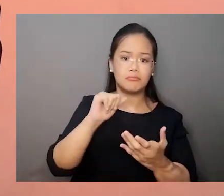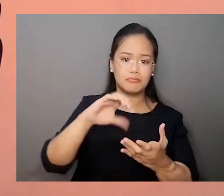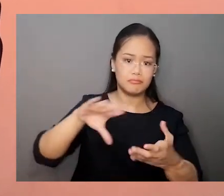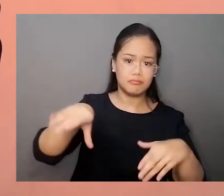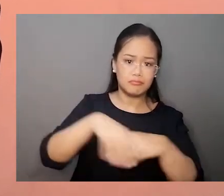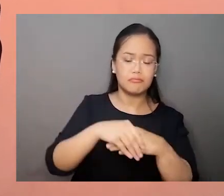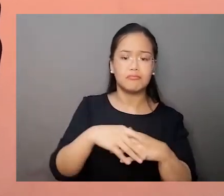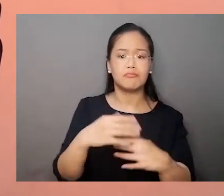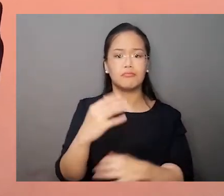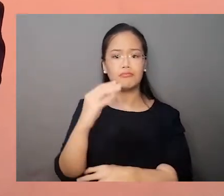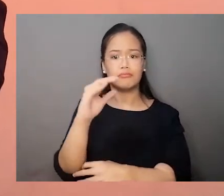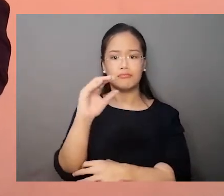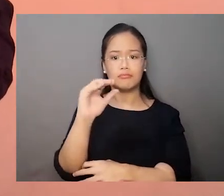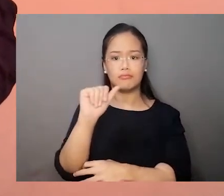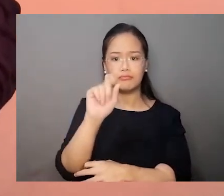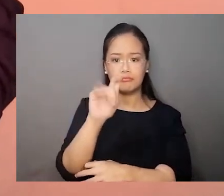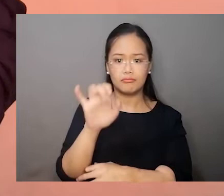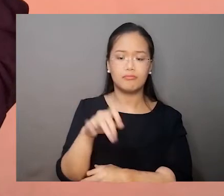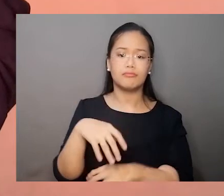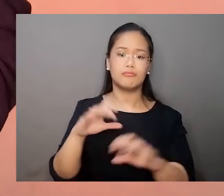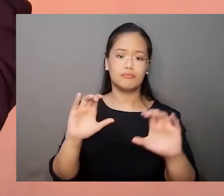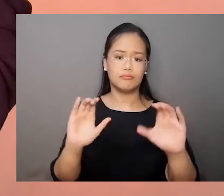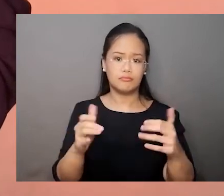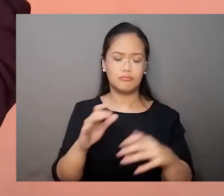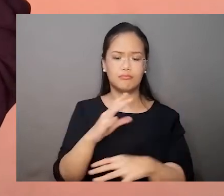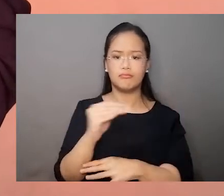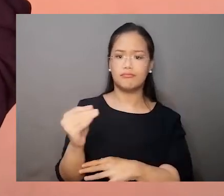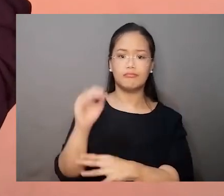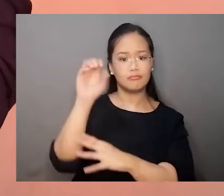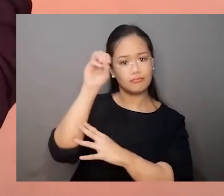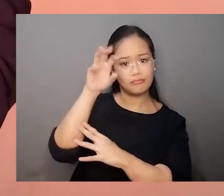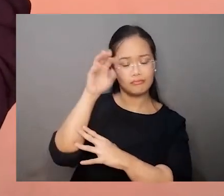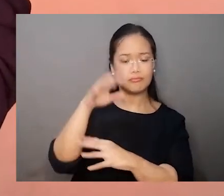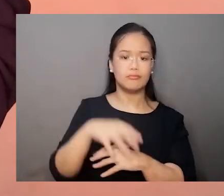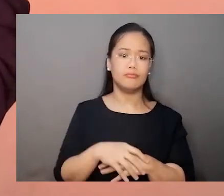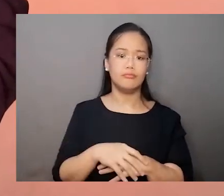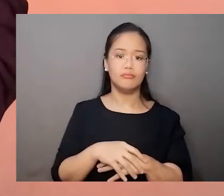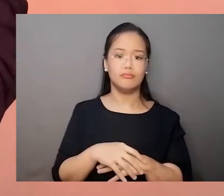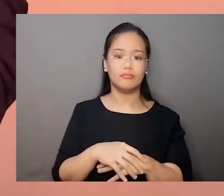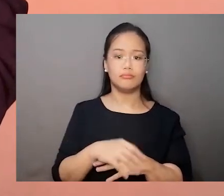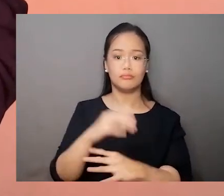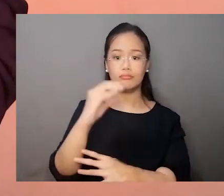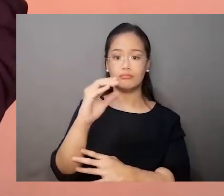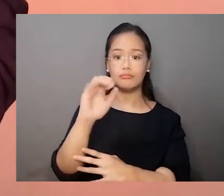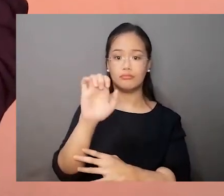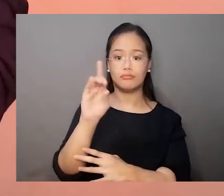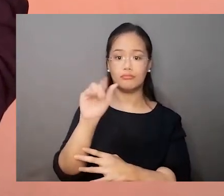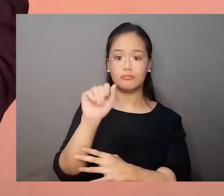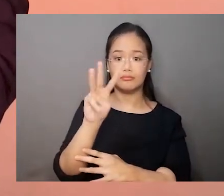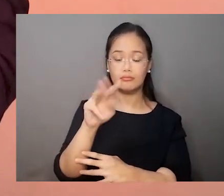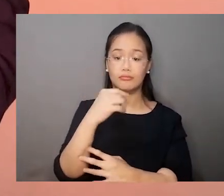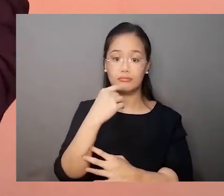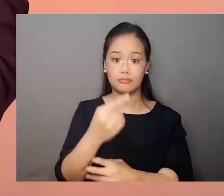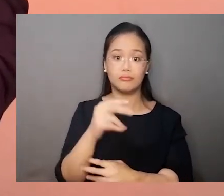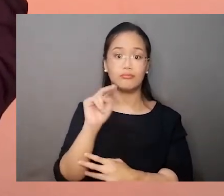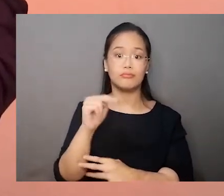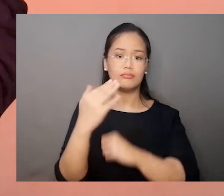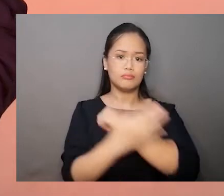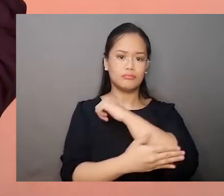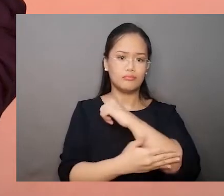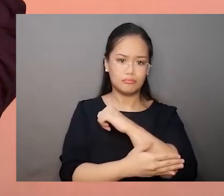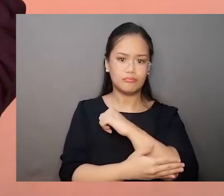caste, and sexual orientation and gender identity. CEDAW mandates that states parties must